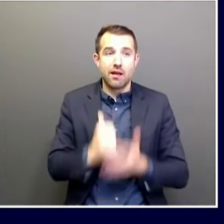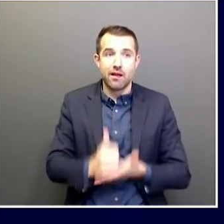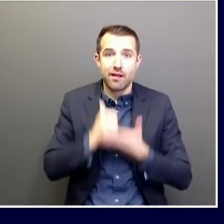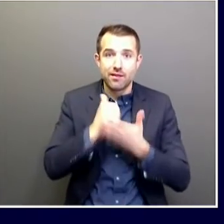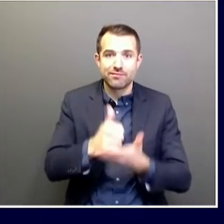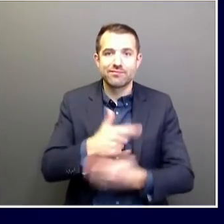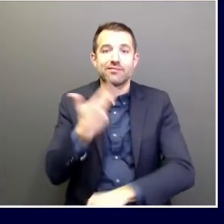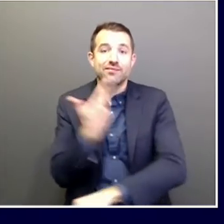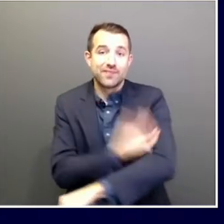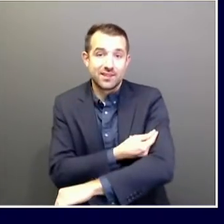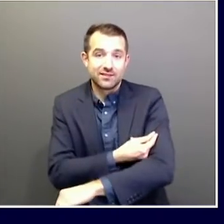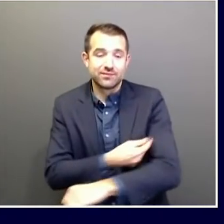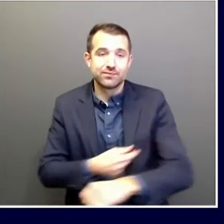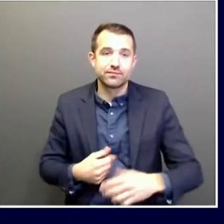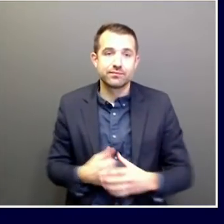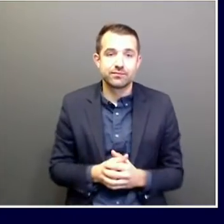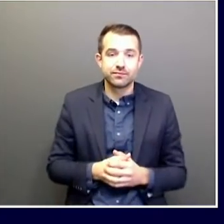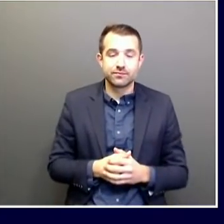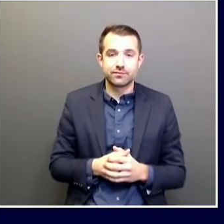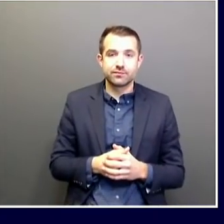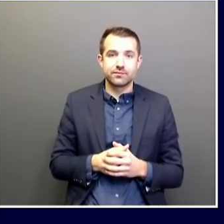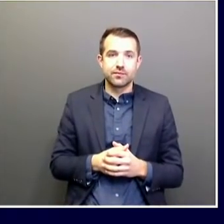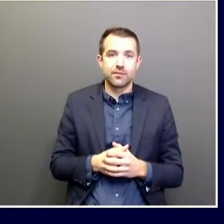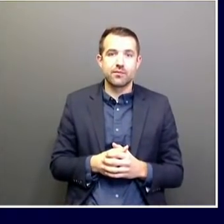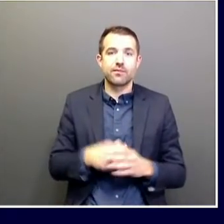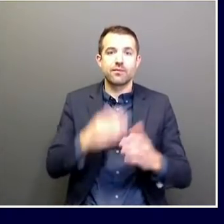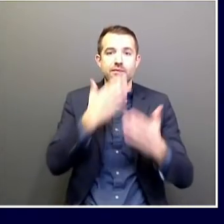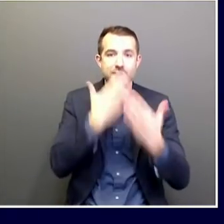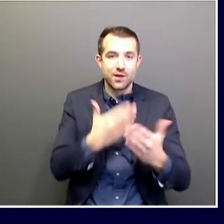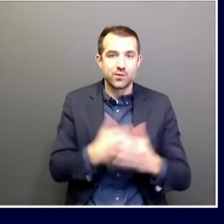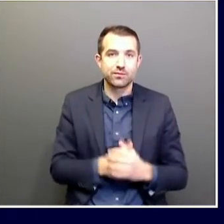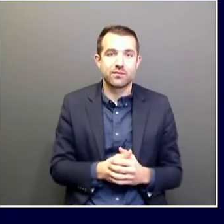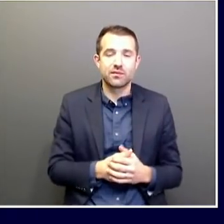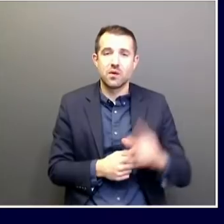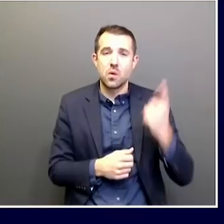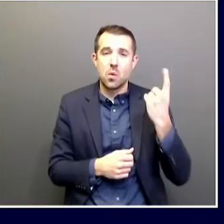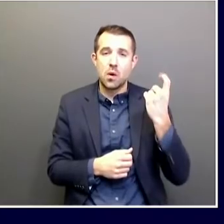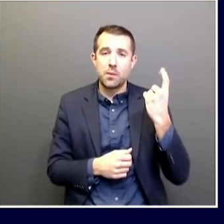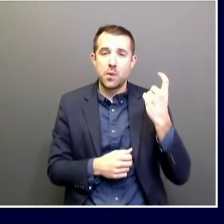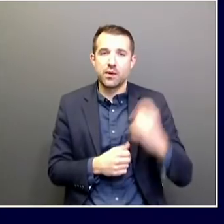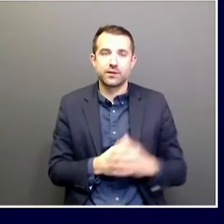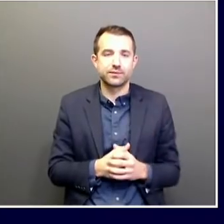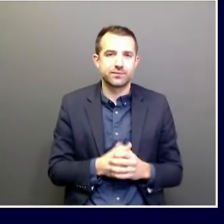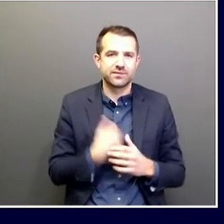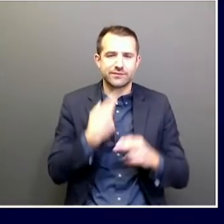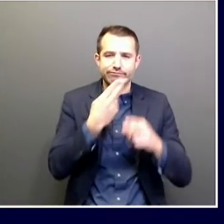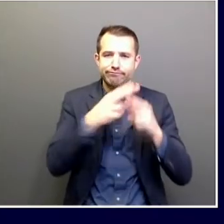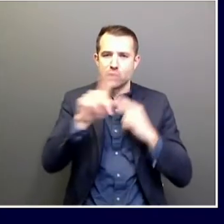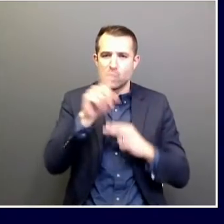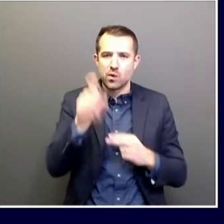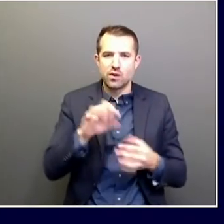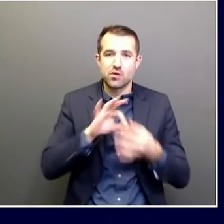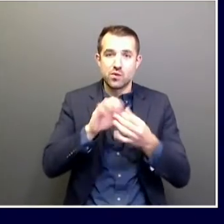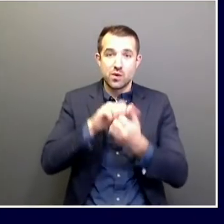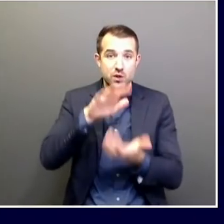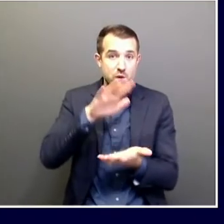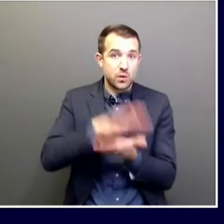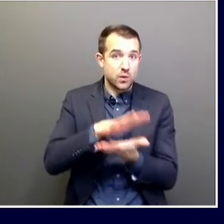Thanks, Megan. Can I just, one quick question about just schools, individual schools. I know